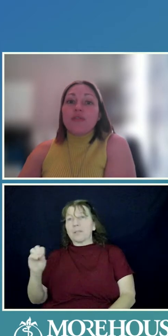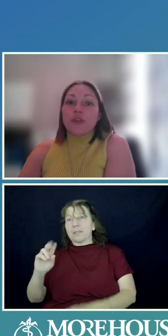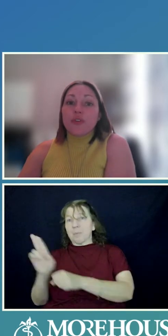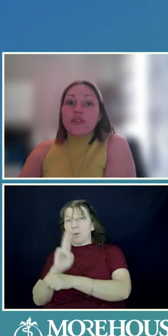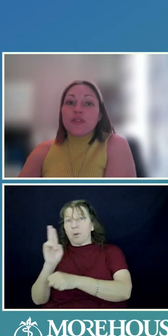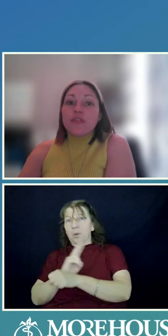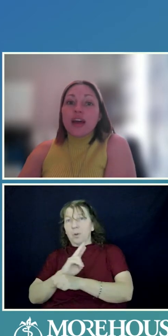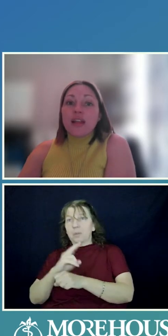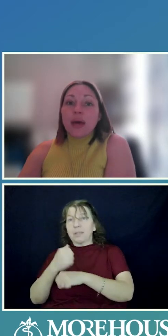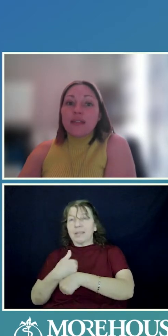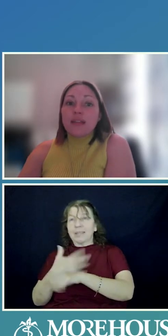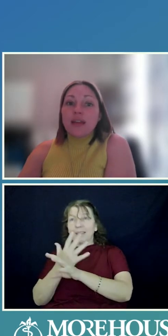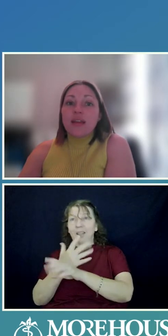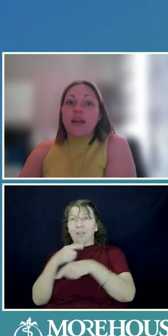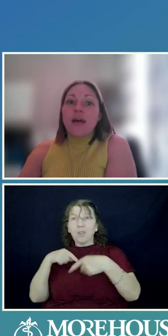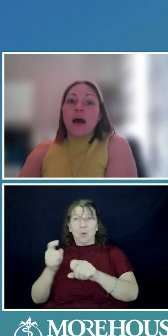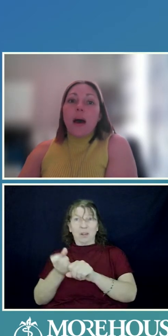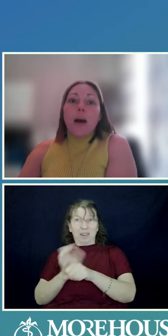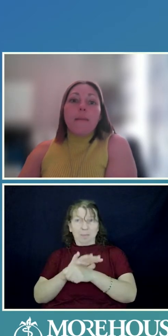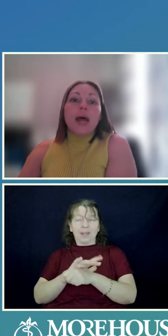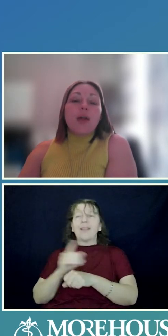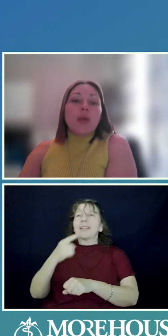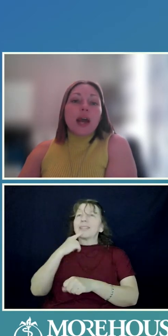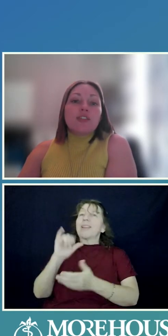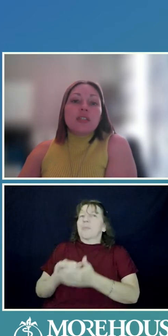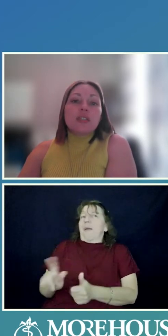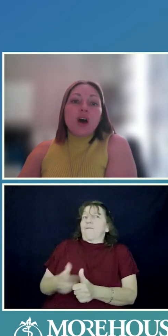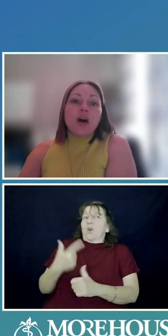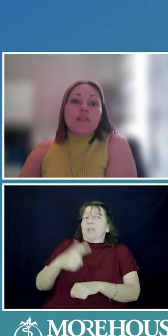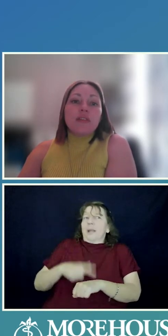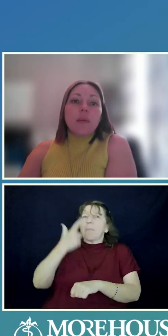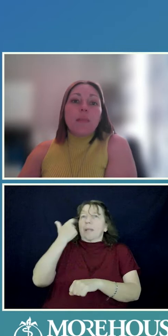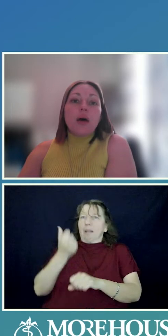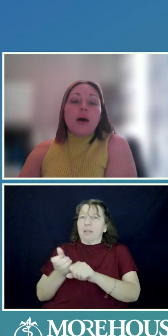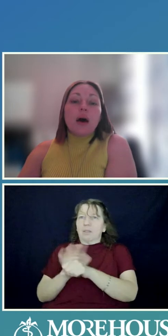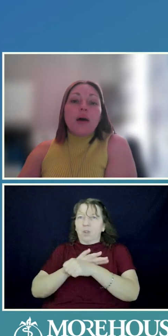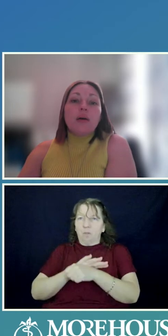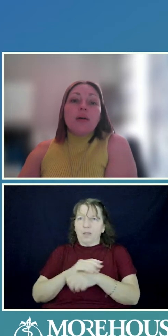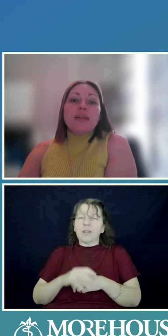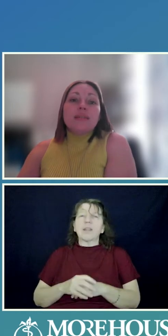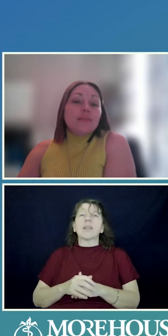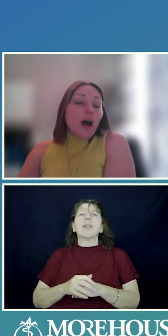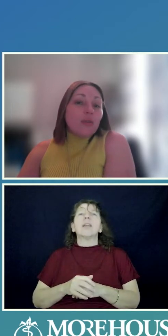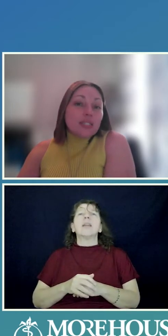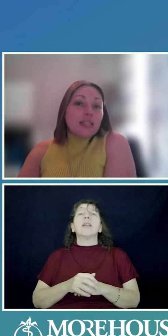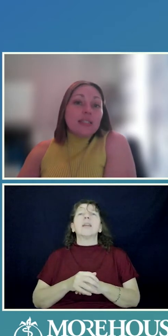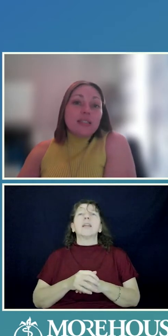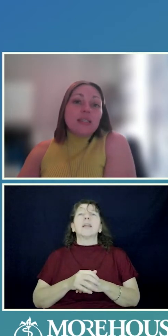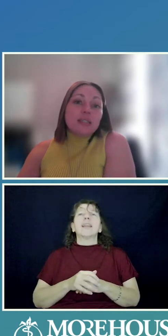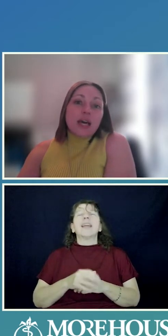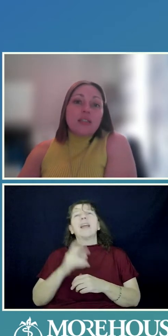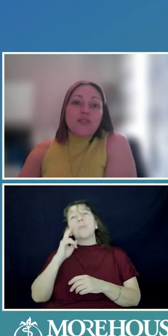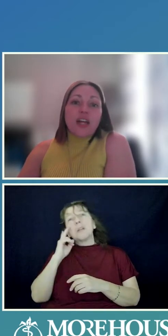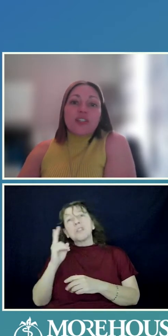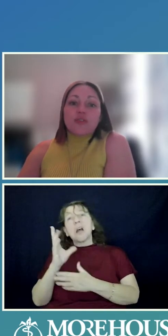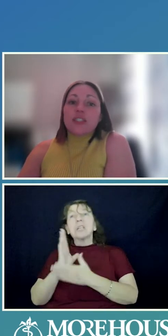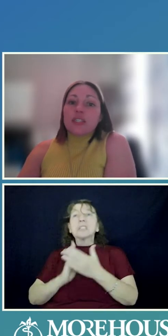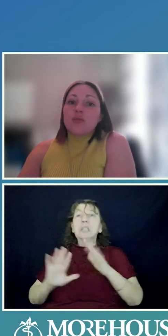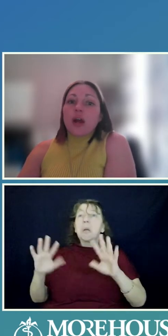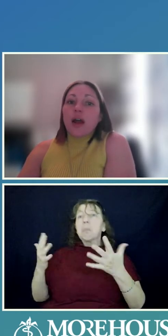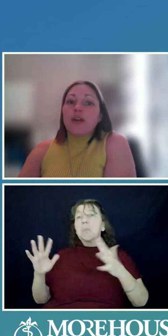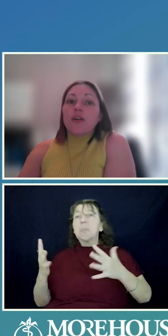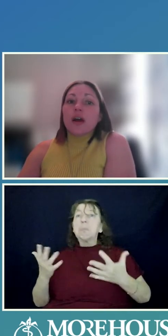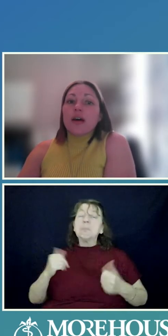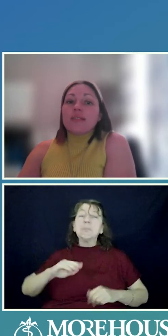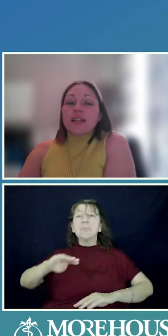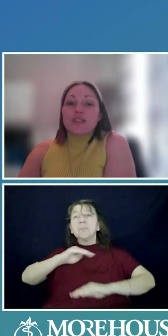was their first use of telemedicine. And we actually saw some, I will say, decent satisfaction rates. These